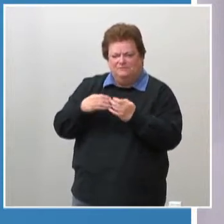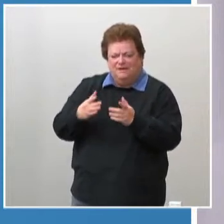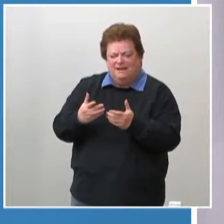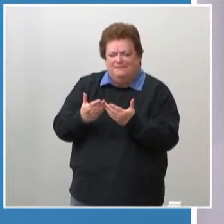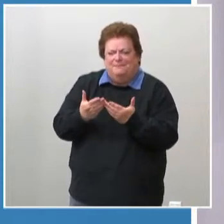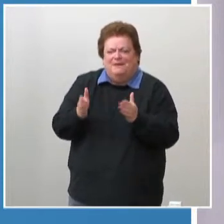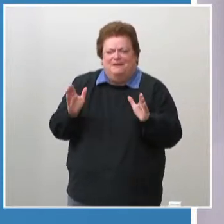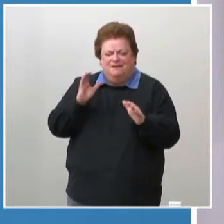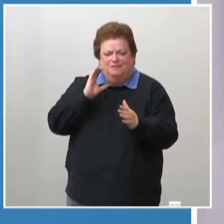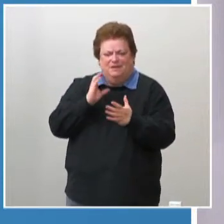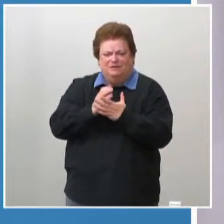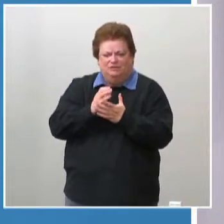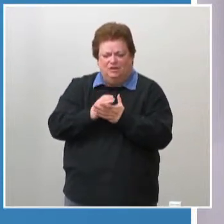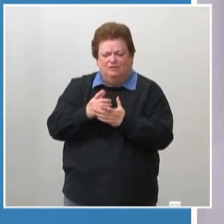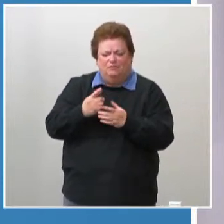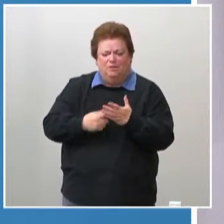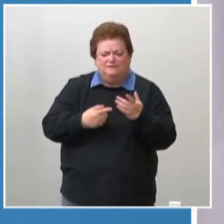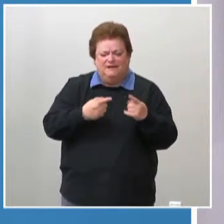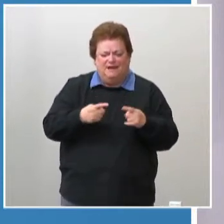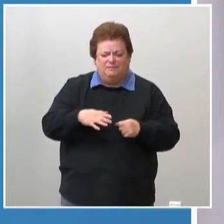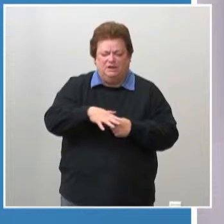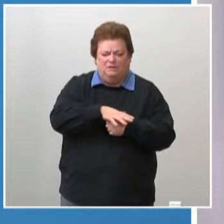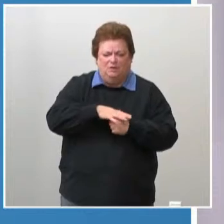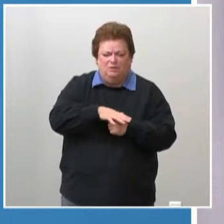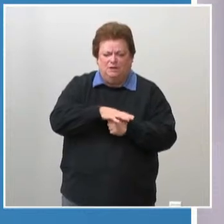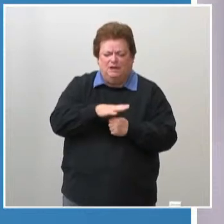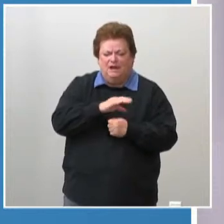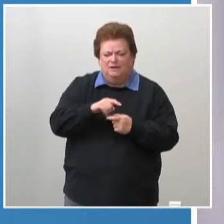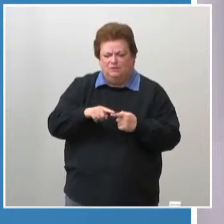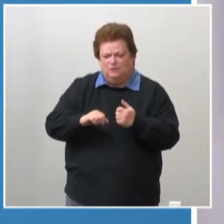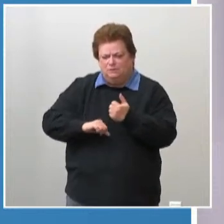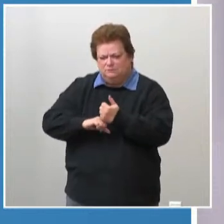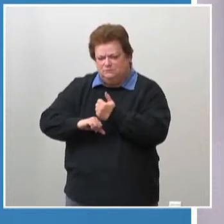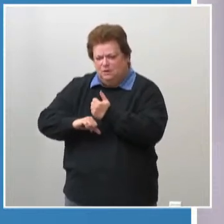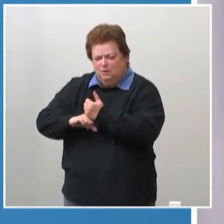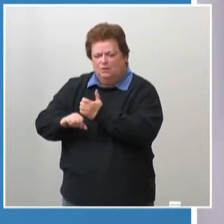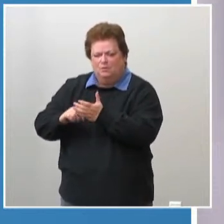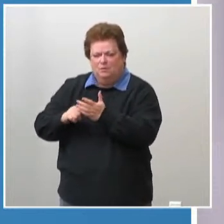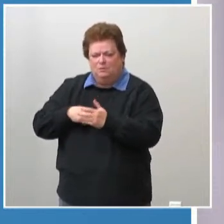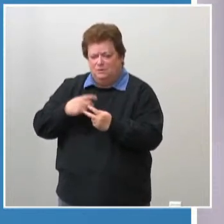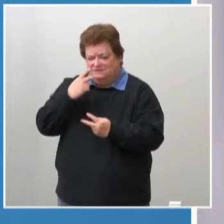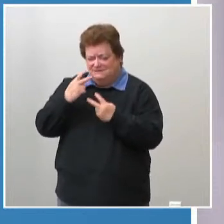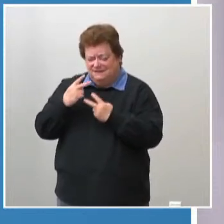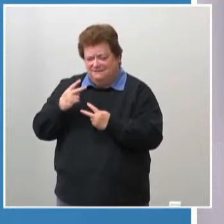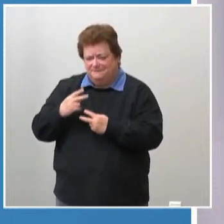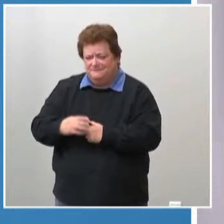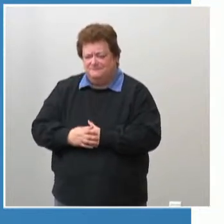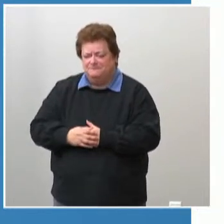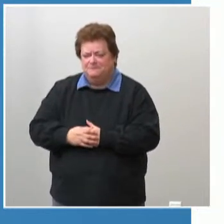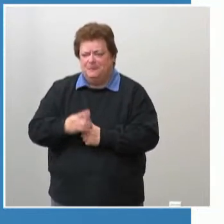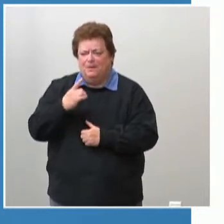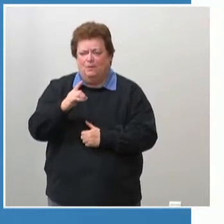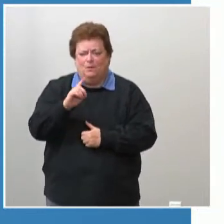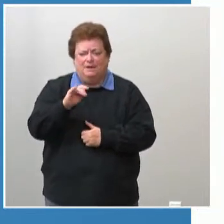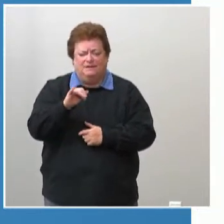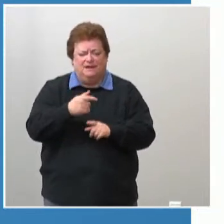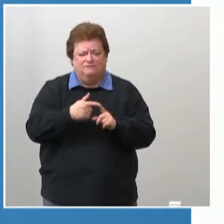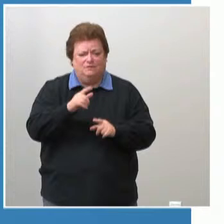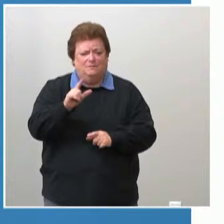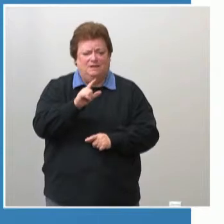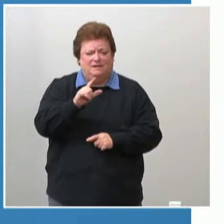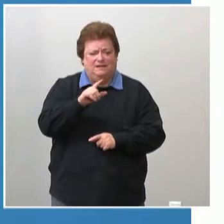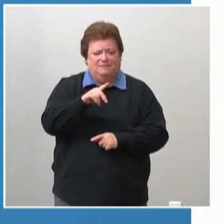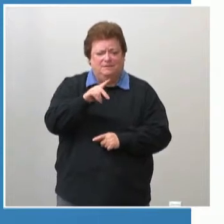of the pandemic locally and to corroborate what we're seeing in our key indicators. One set of data is from Lincoln